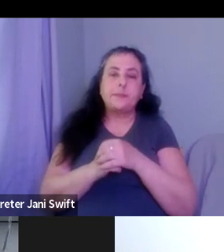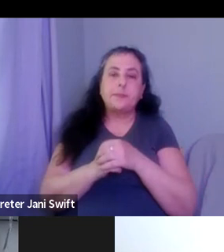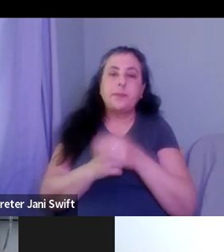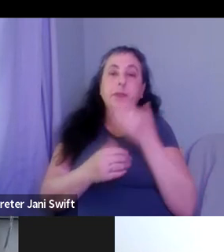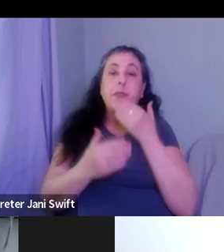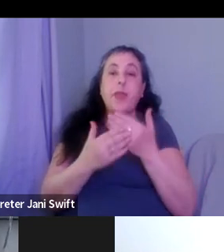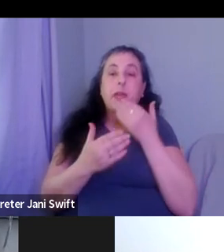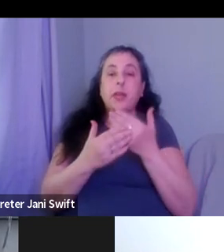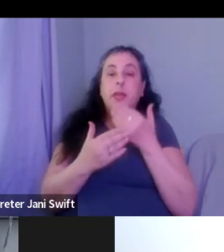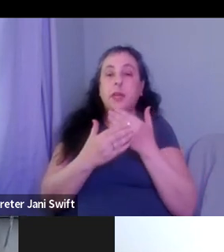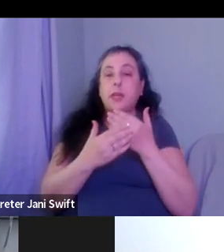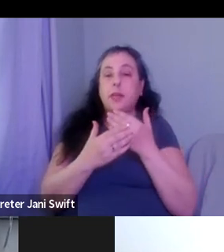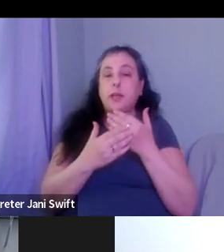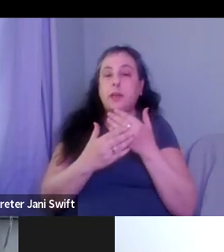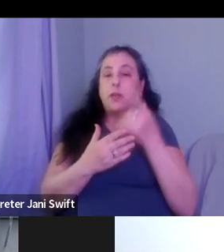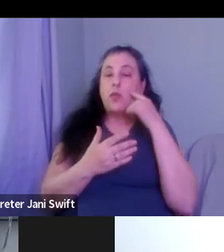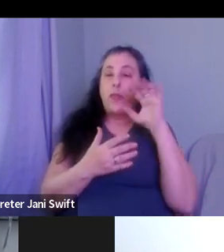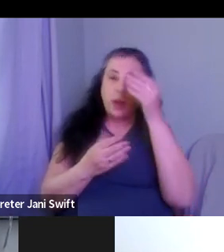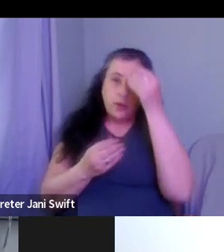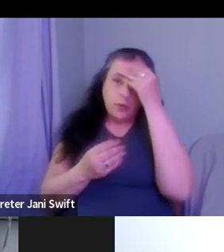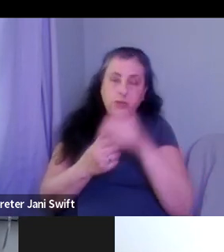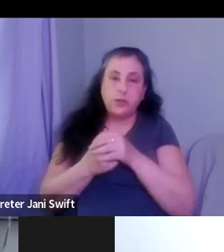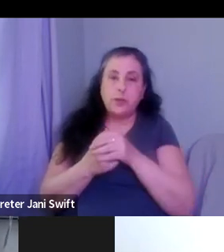Thank you for providing that information.